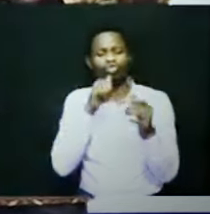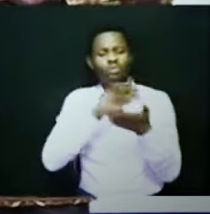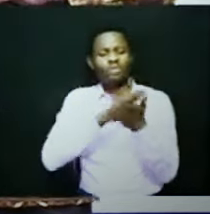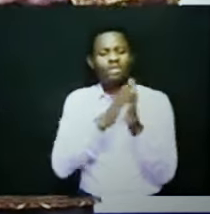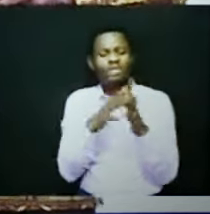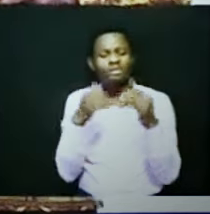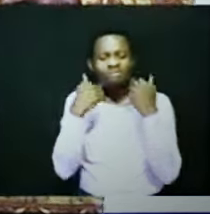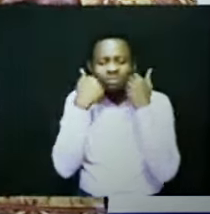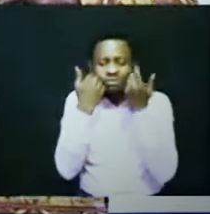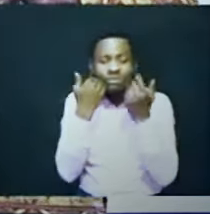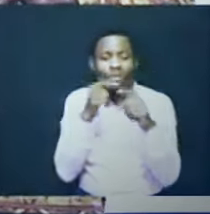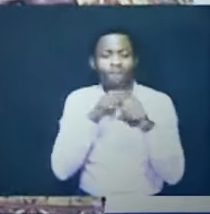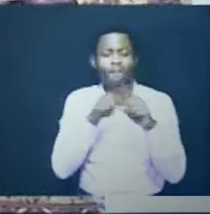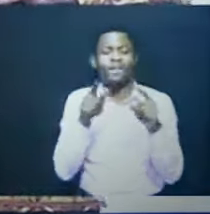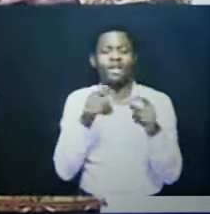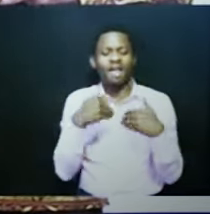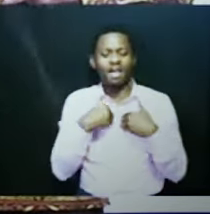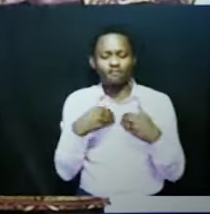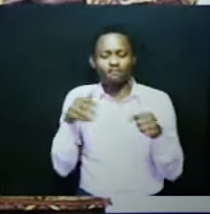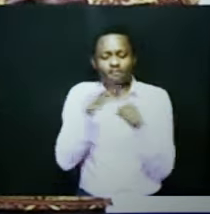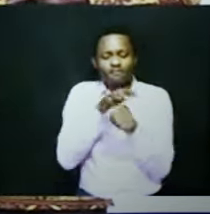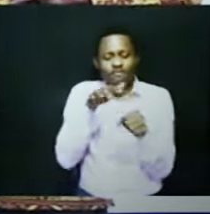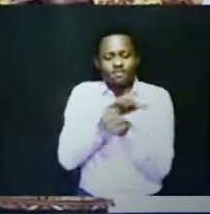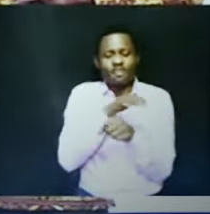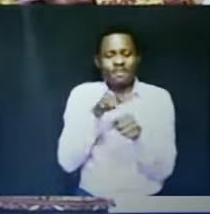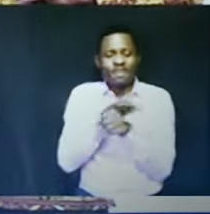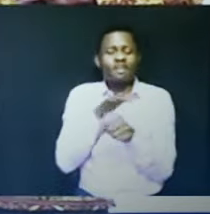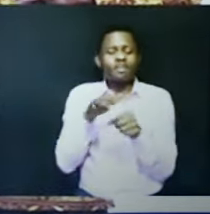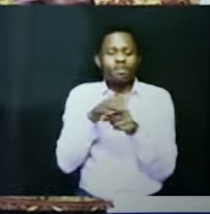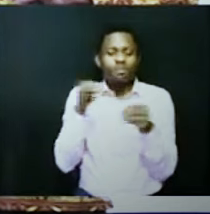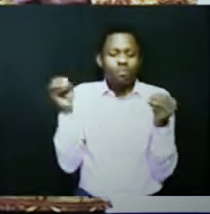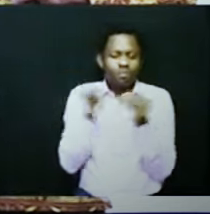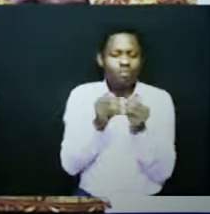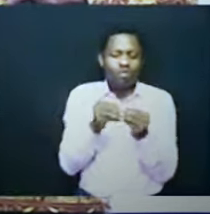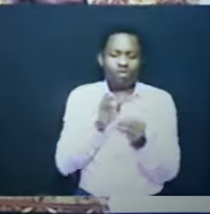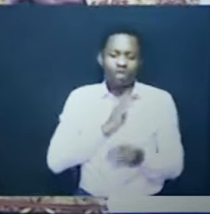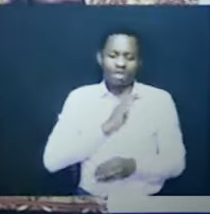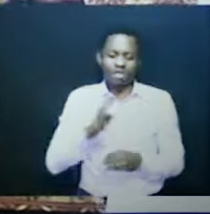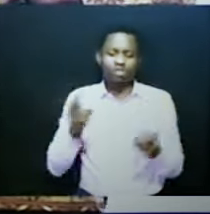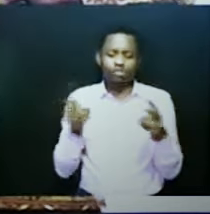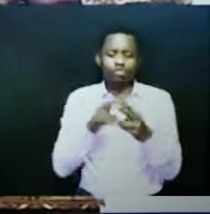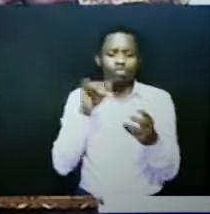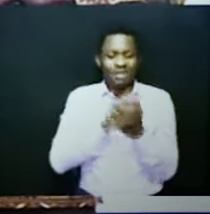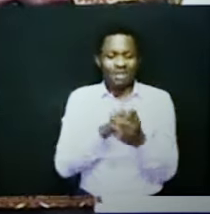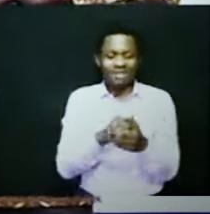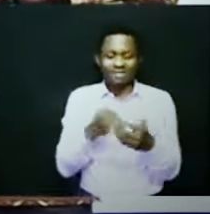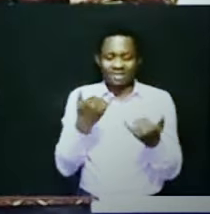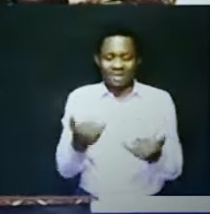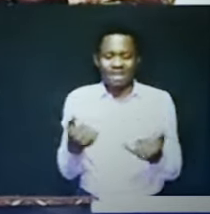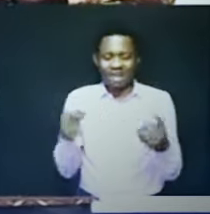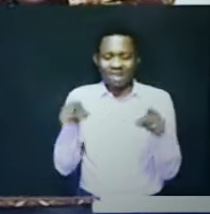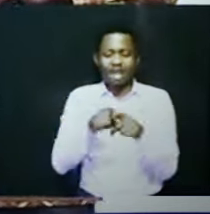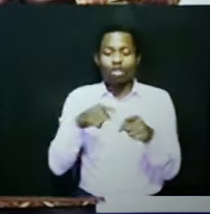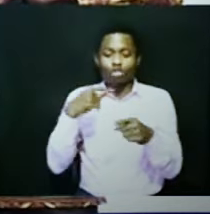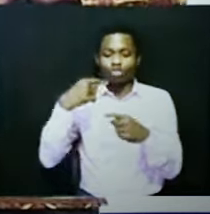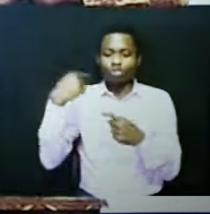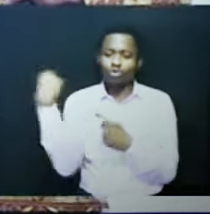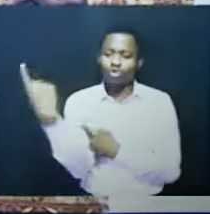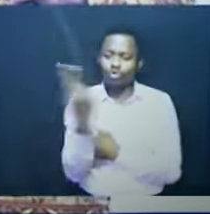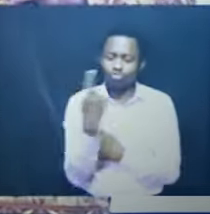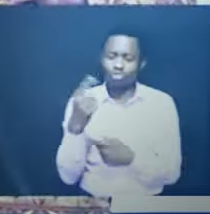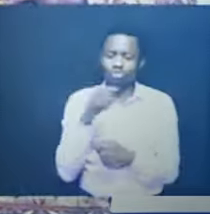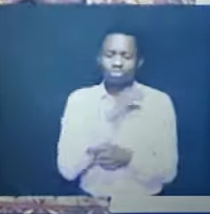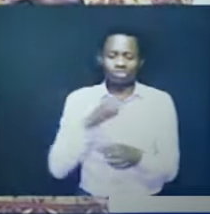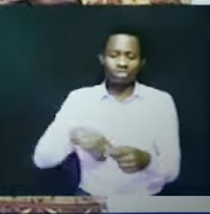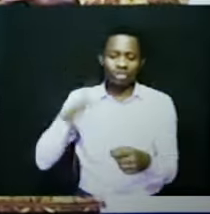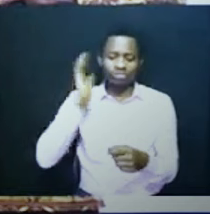but will have sufficient courage so that now, as always, Christ will be exalted in my body, whether